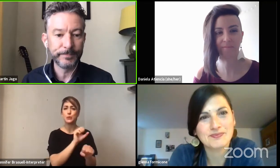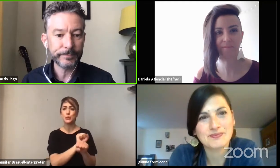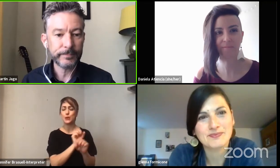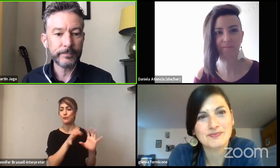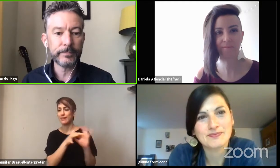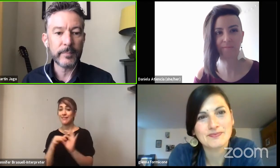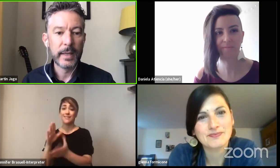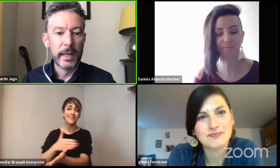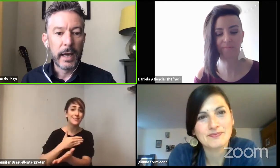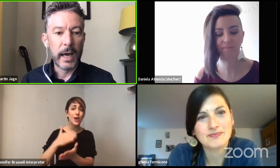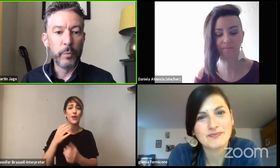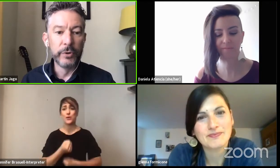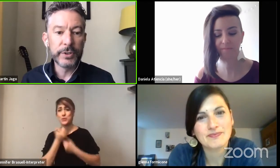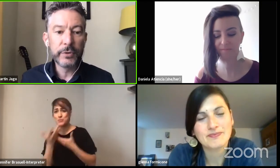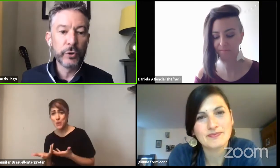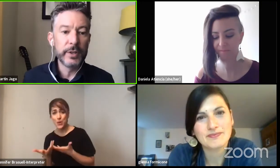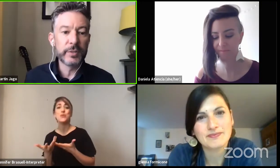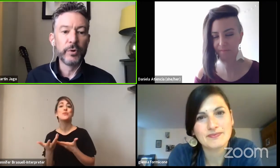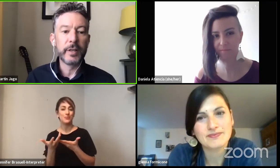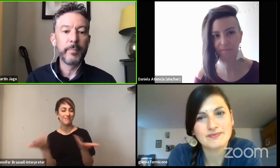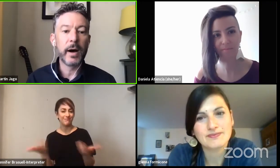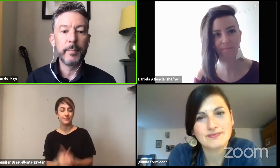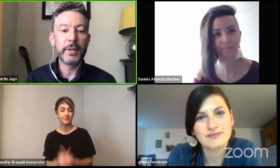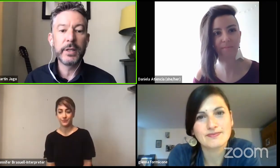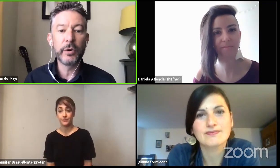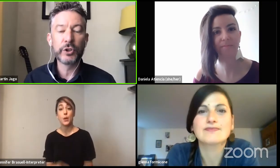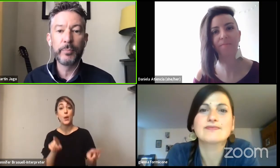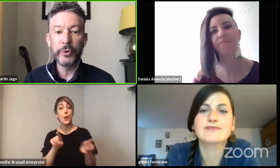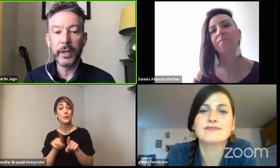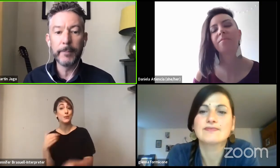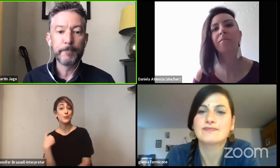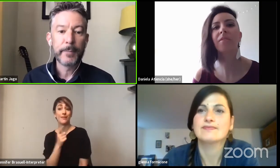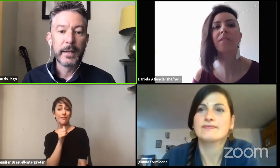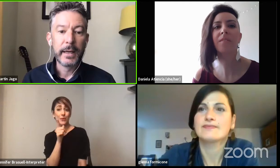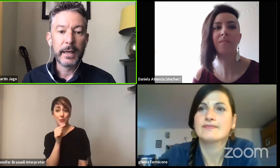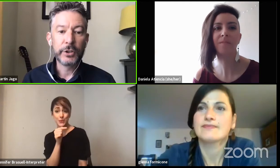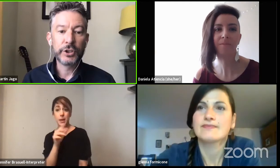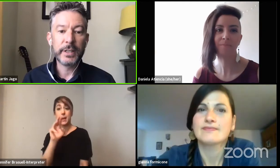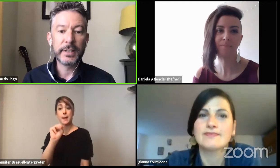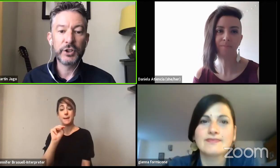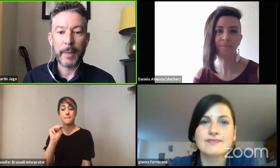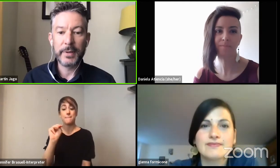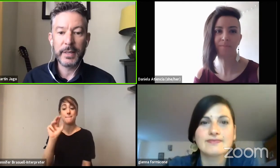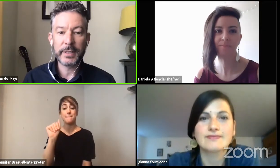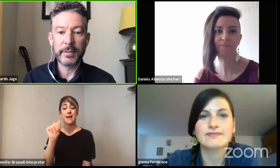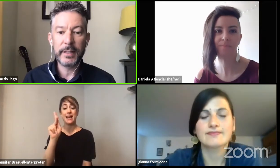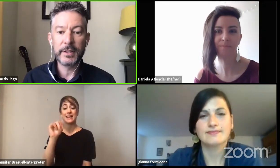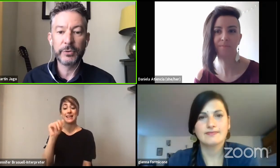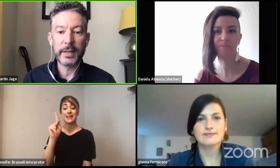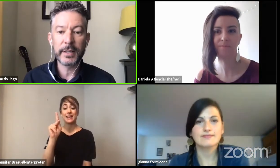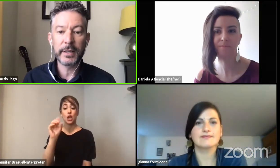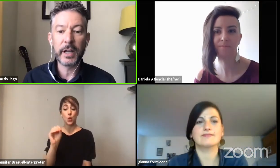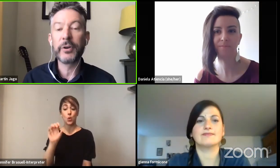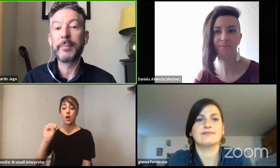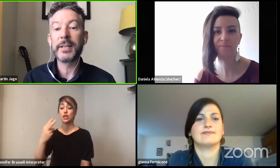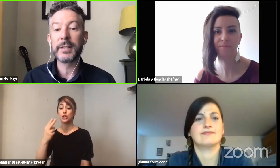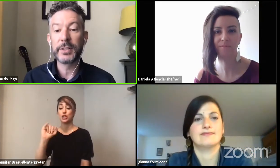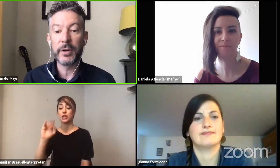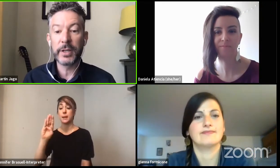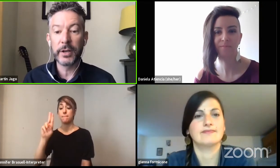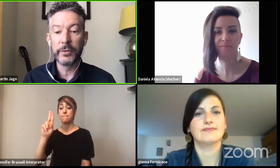process. We're also joined this morning by Makiko Shibuya. She is a Japanese theatre director